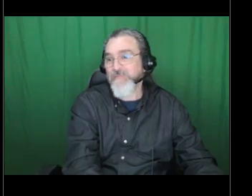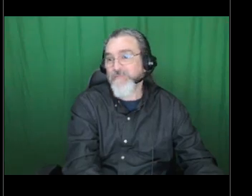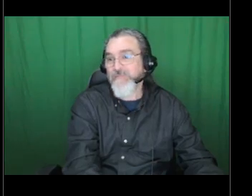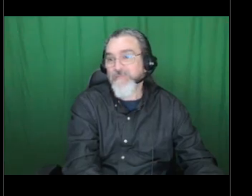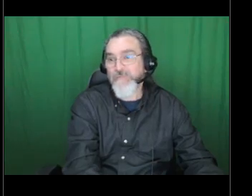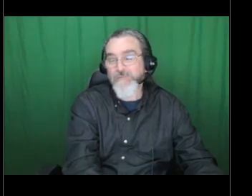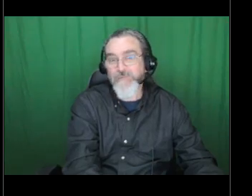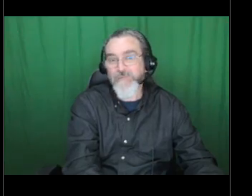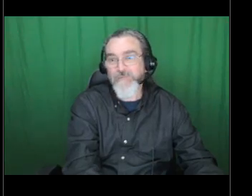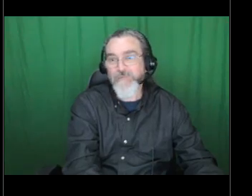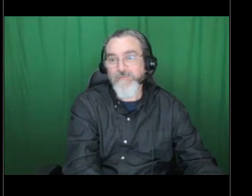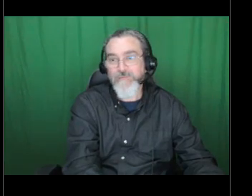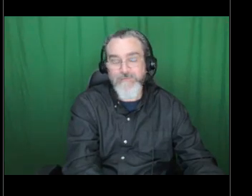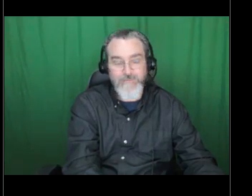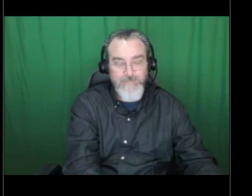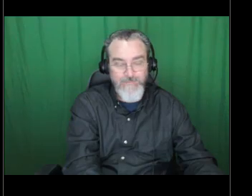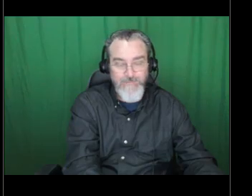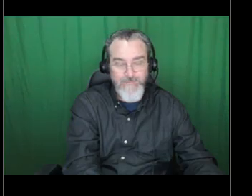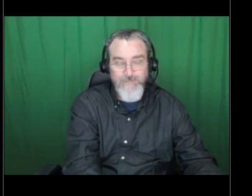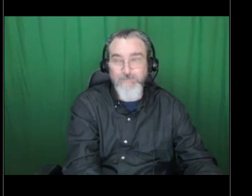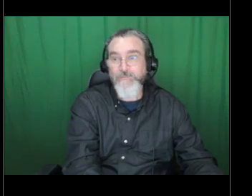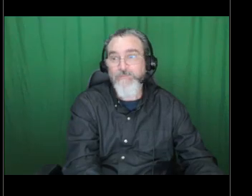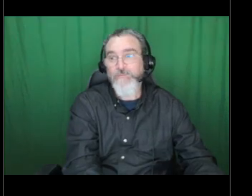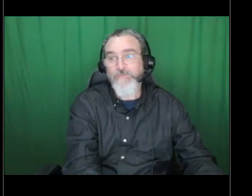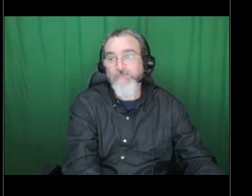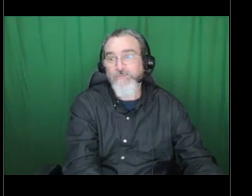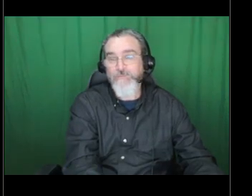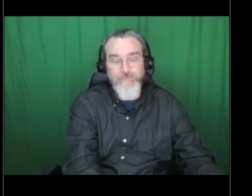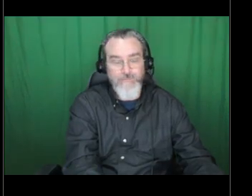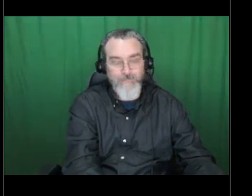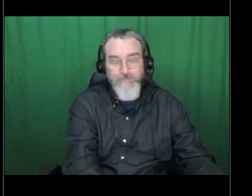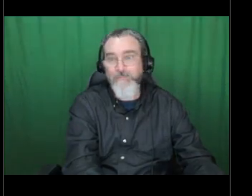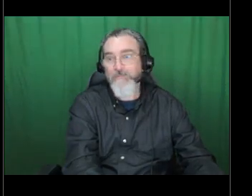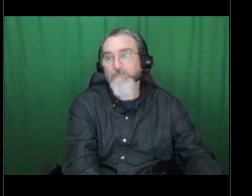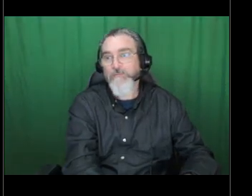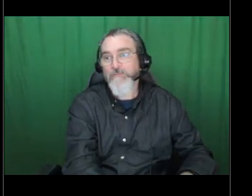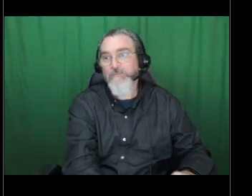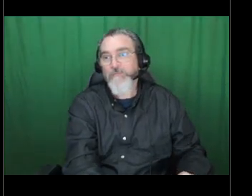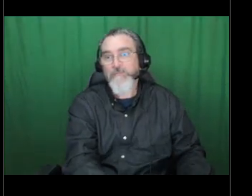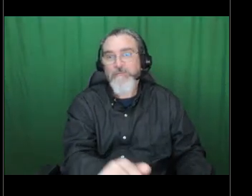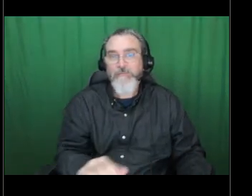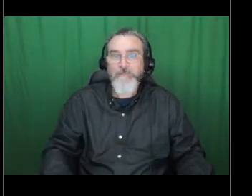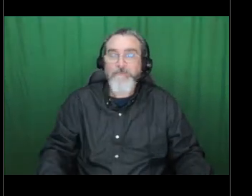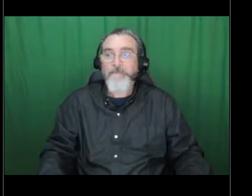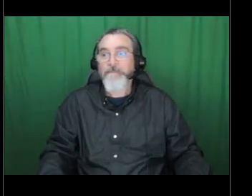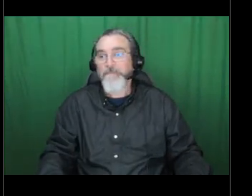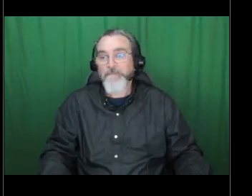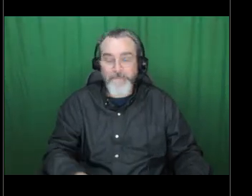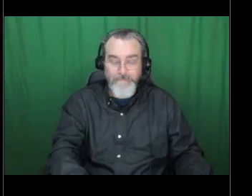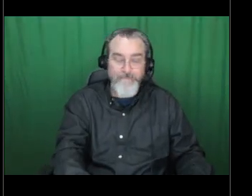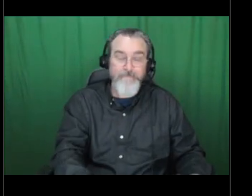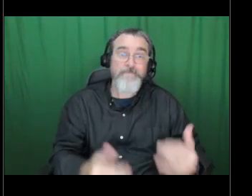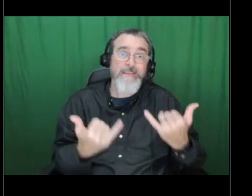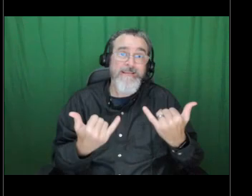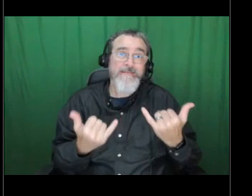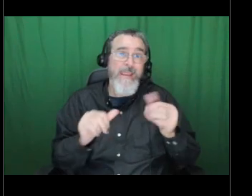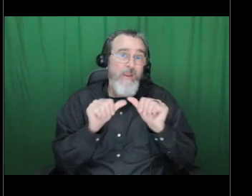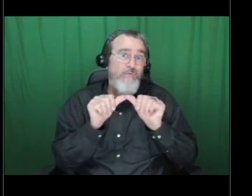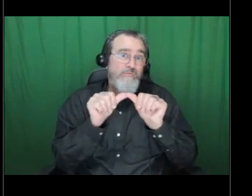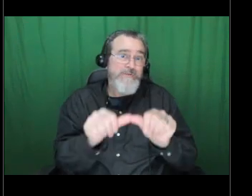And now we will close that poll and we will continue ahead.